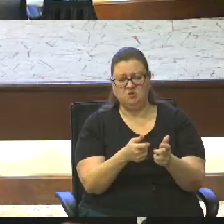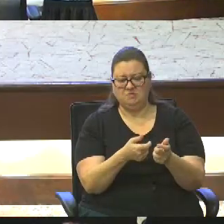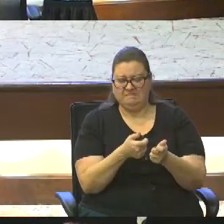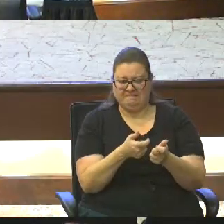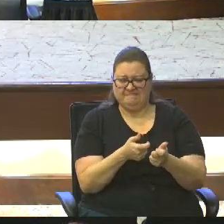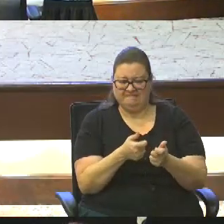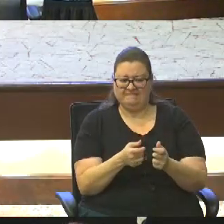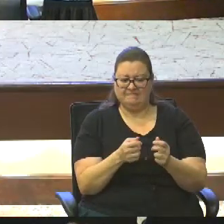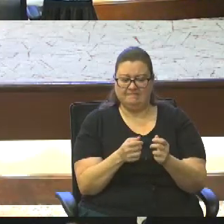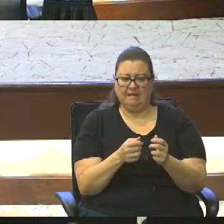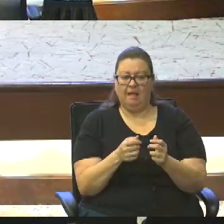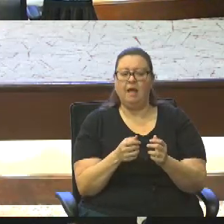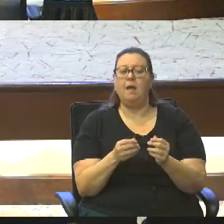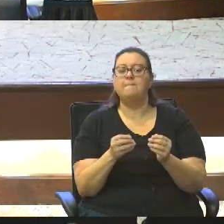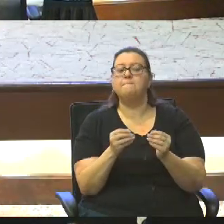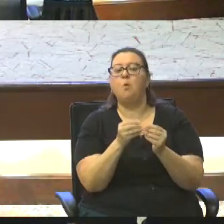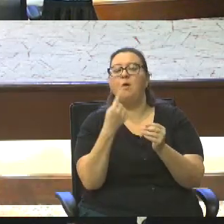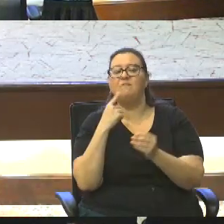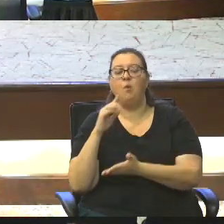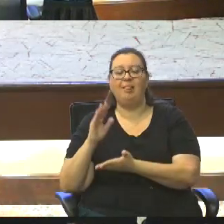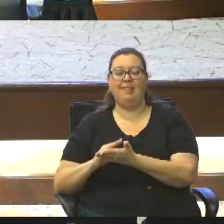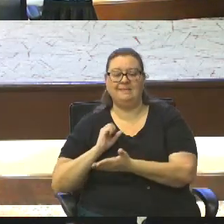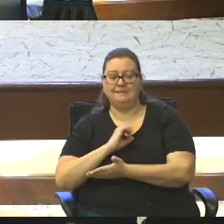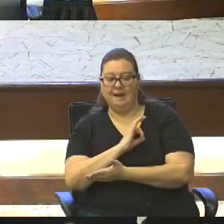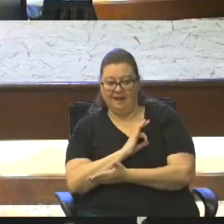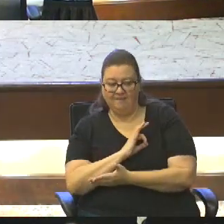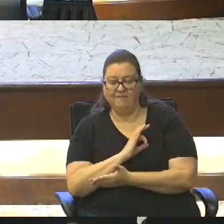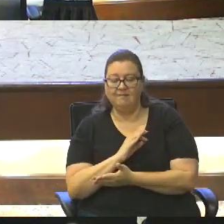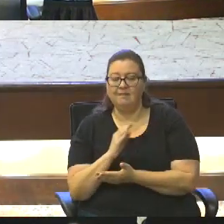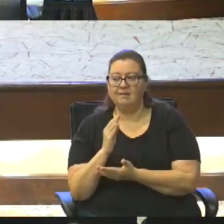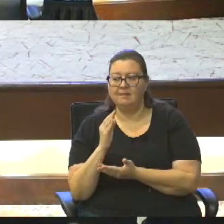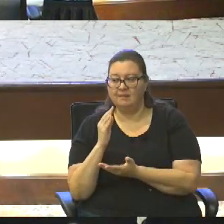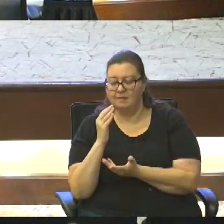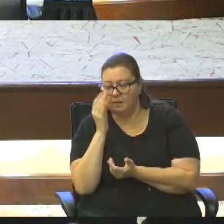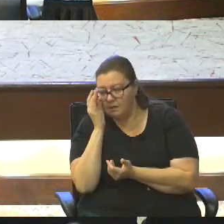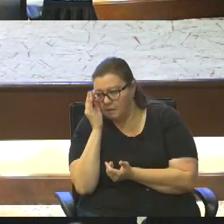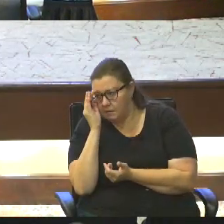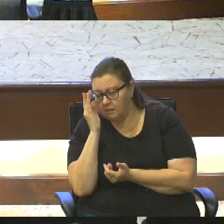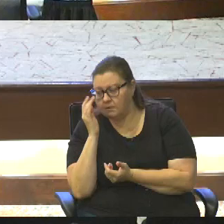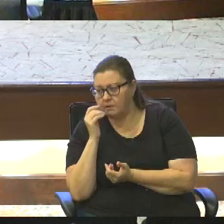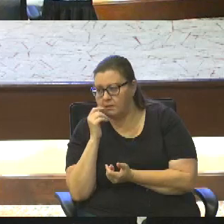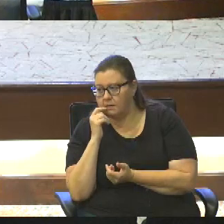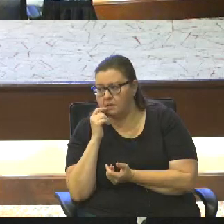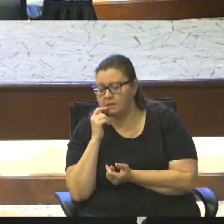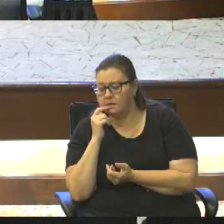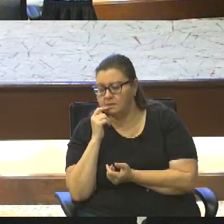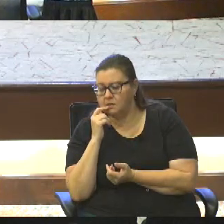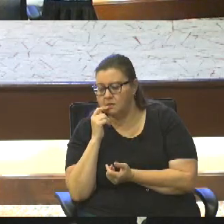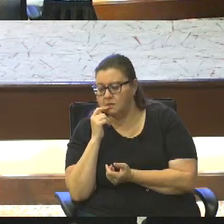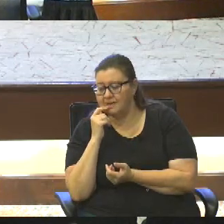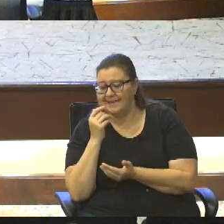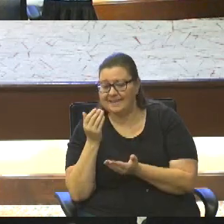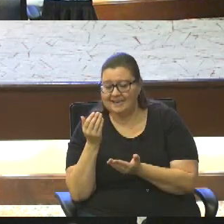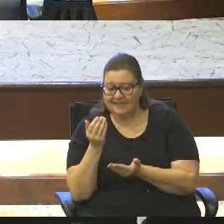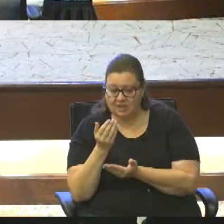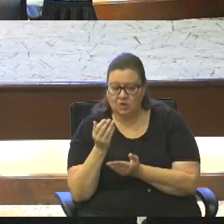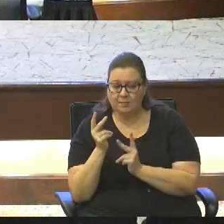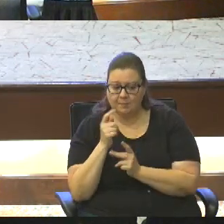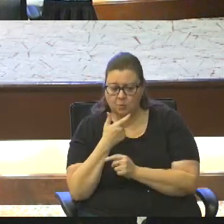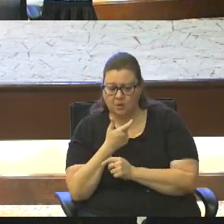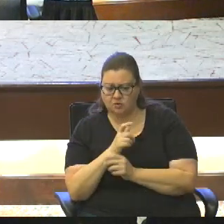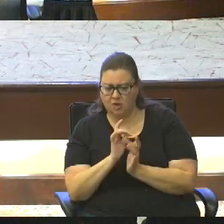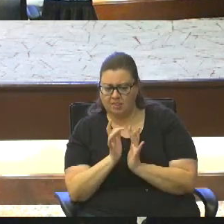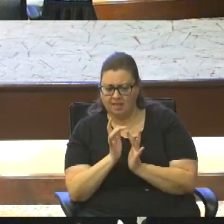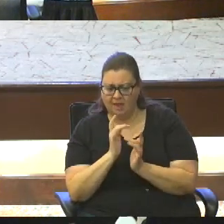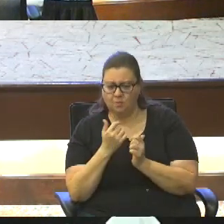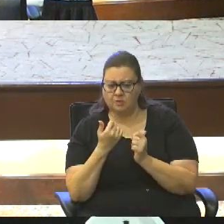speak. And I know that's hard. We've got airport employees here in the room and probably watching online too. I know that as we continue to try